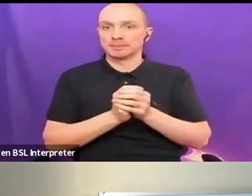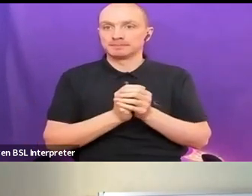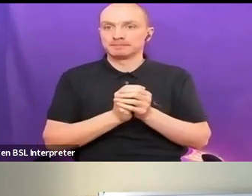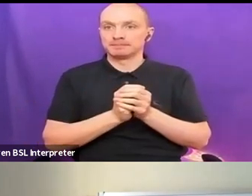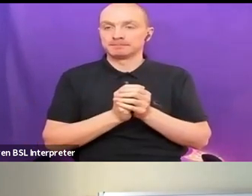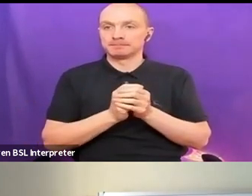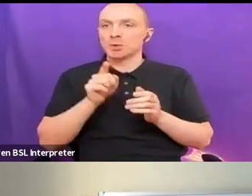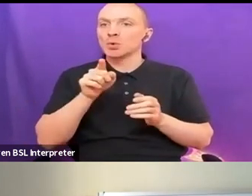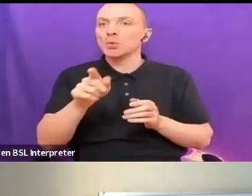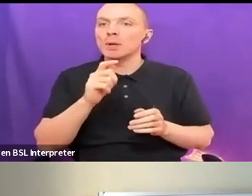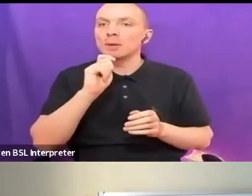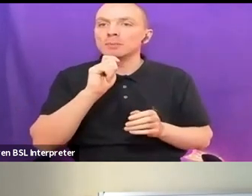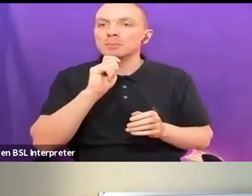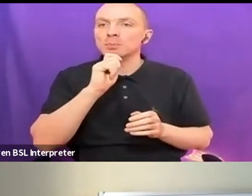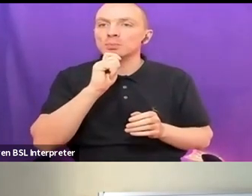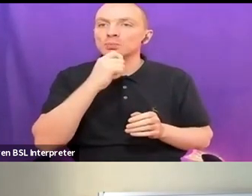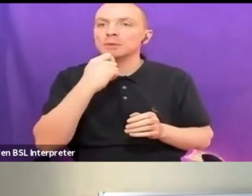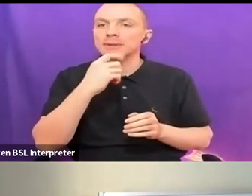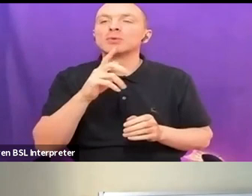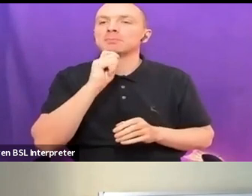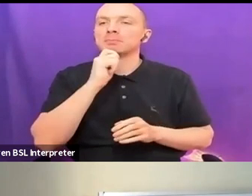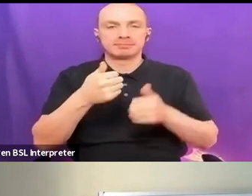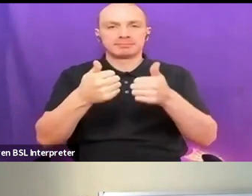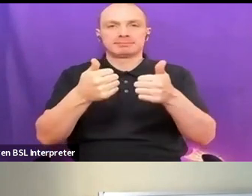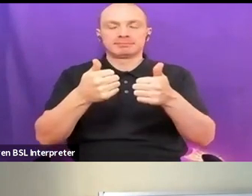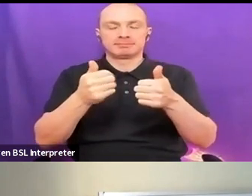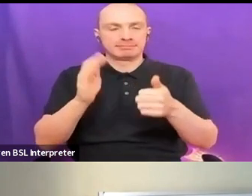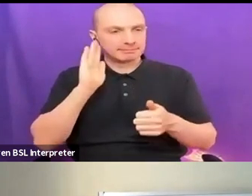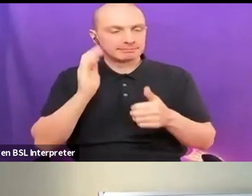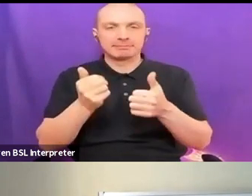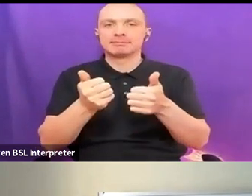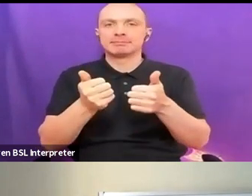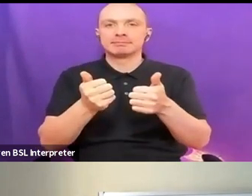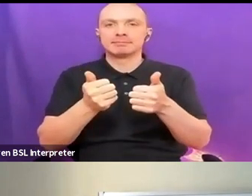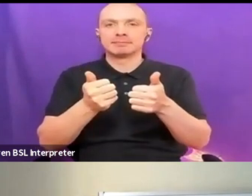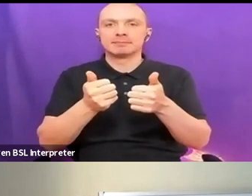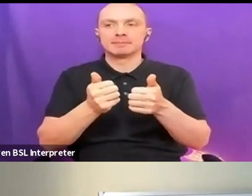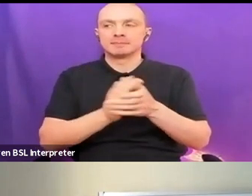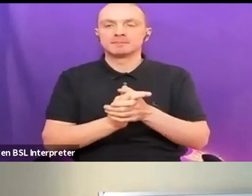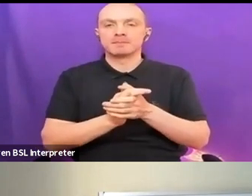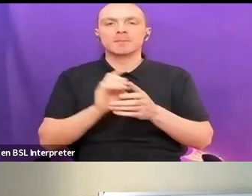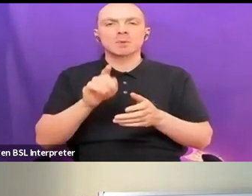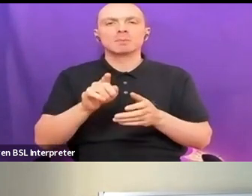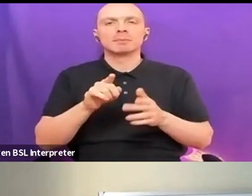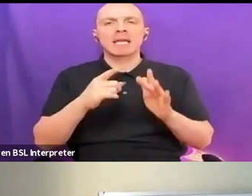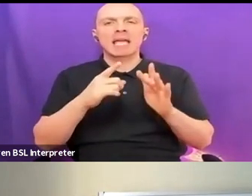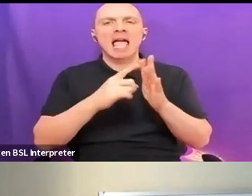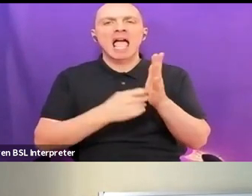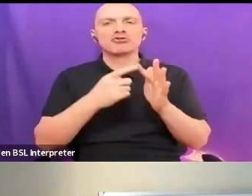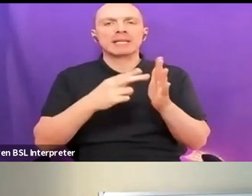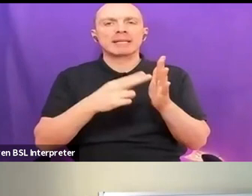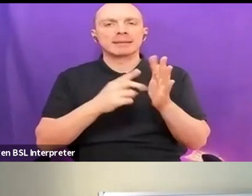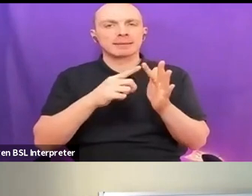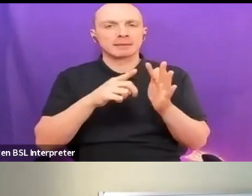Kevin, you're still on mute. So. Sorry, I'm muted. I think to reinforce Irene's point that one, it's